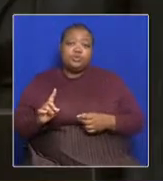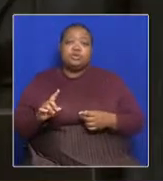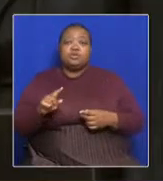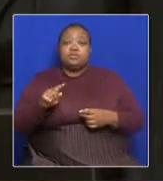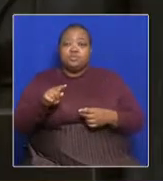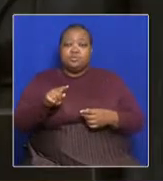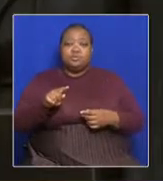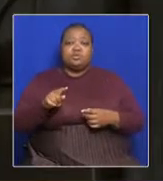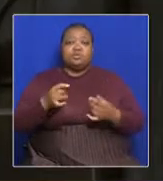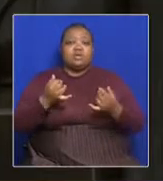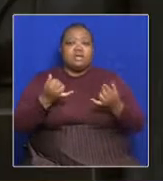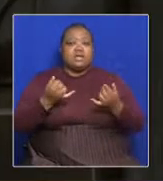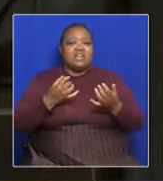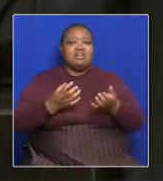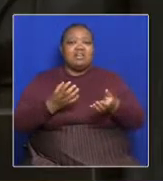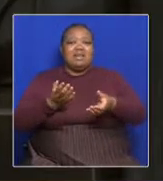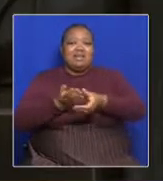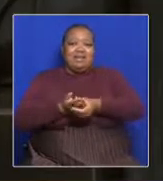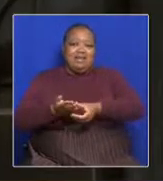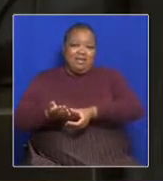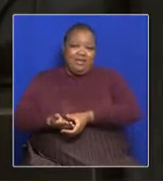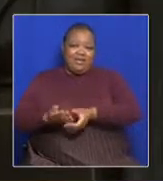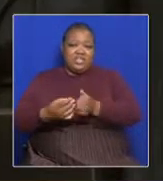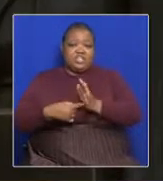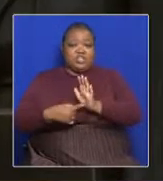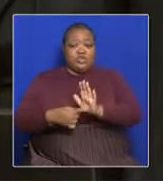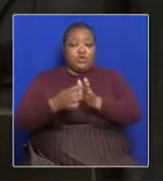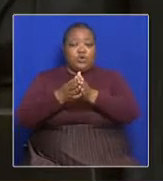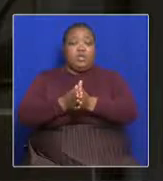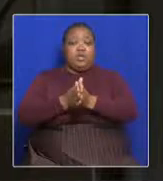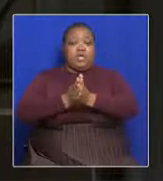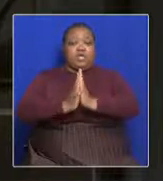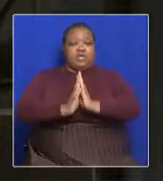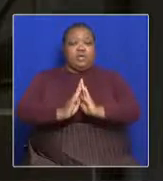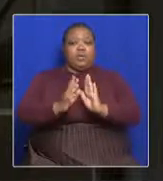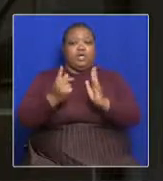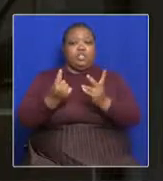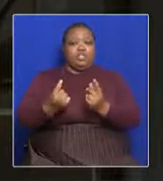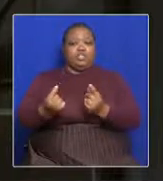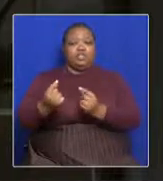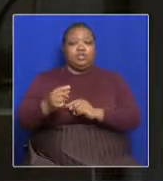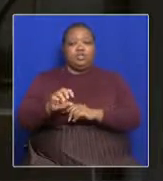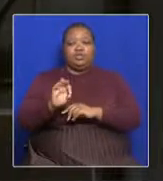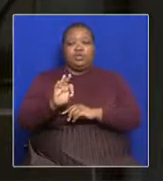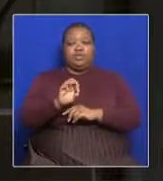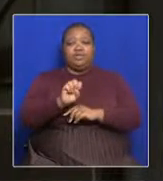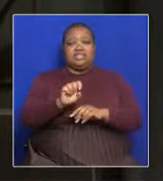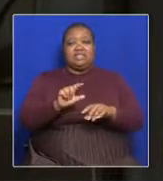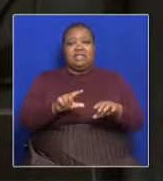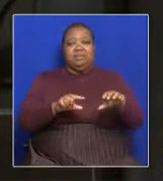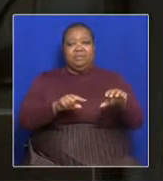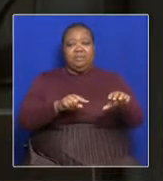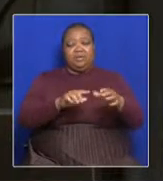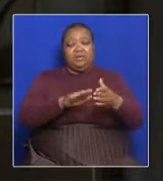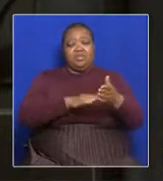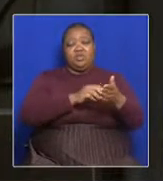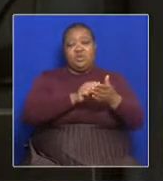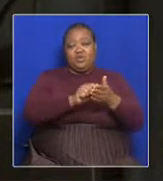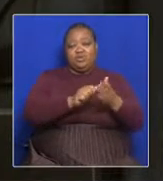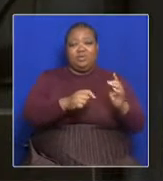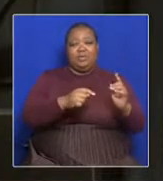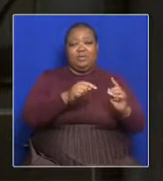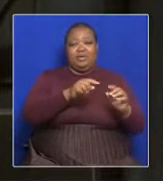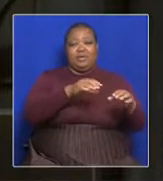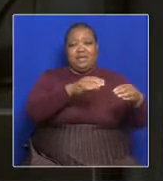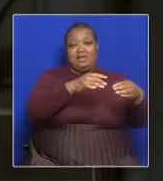record that a request was made to FSL to destroy, and this is how they responded. They said they are